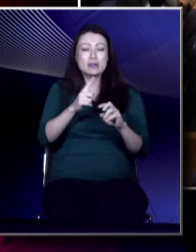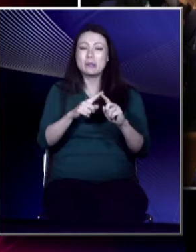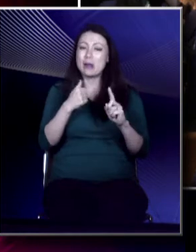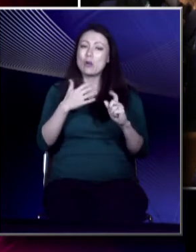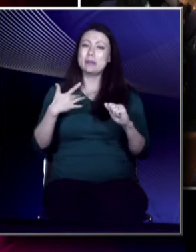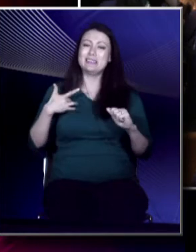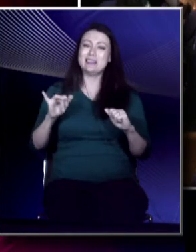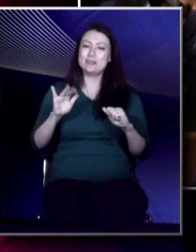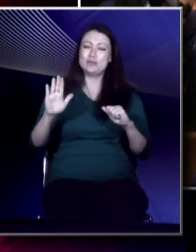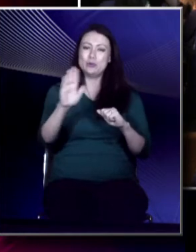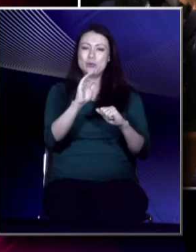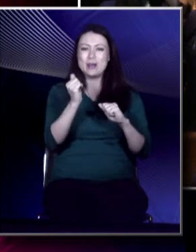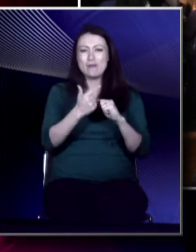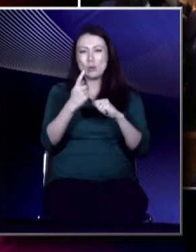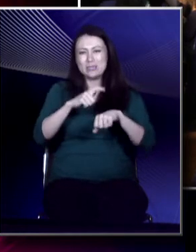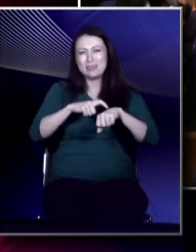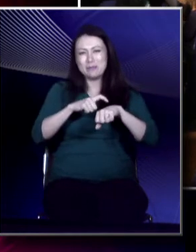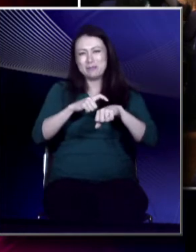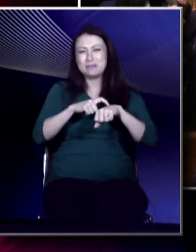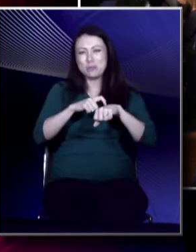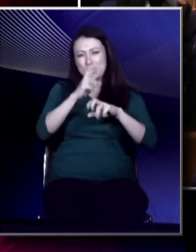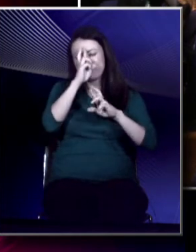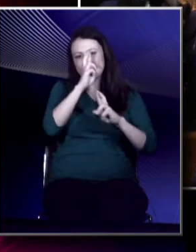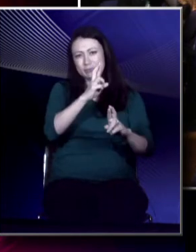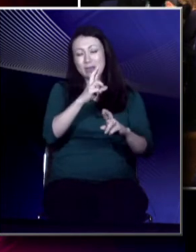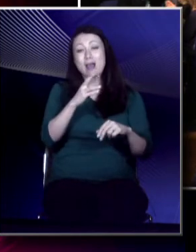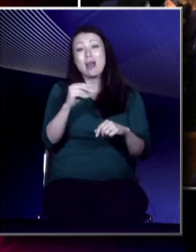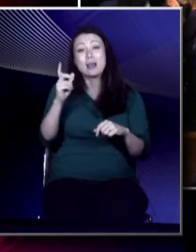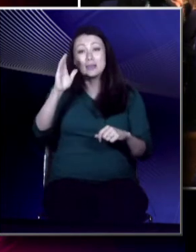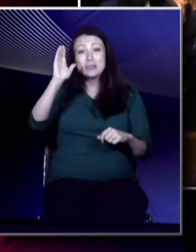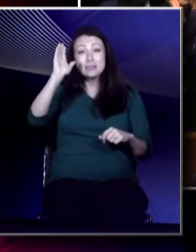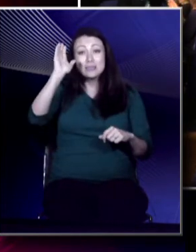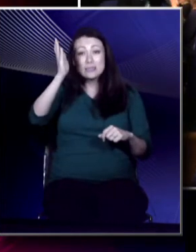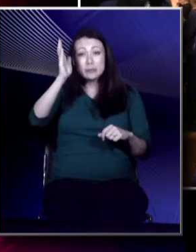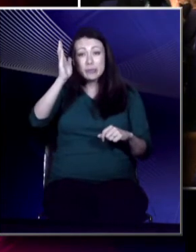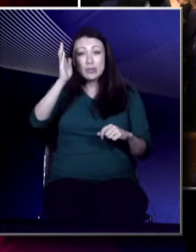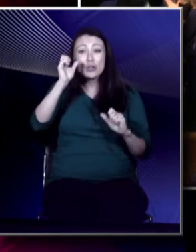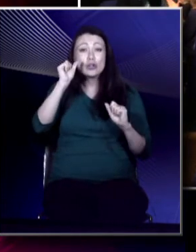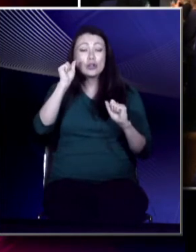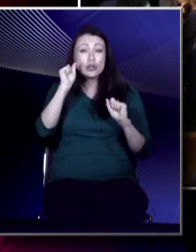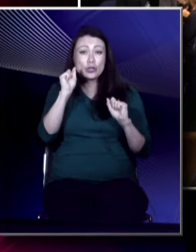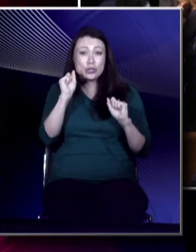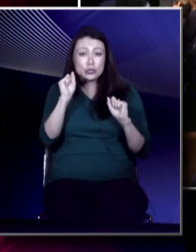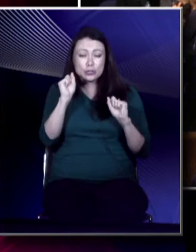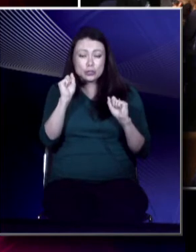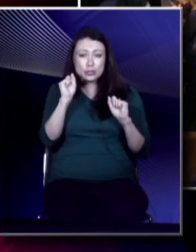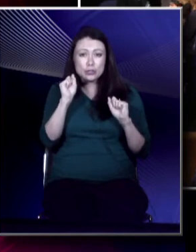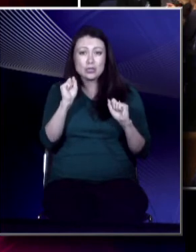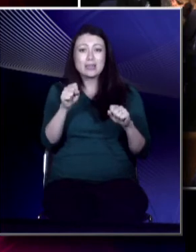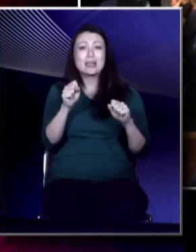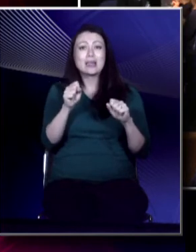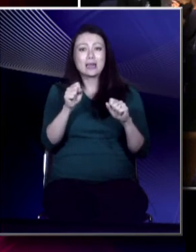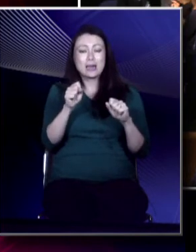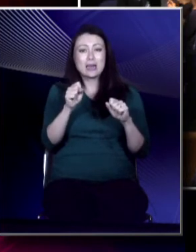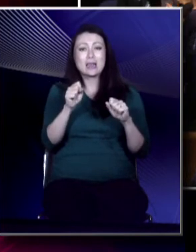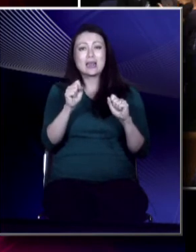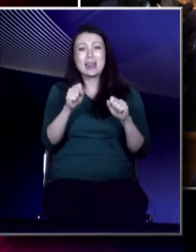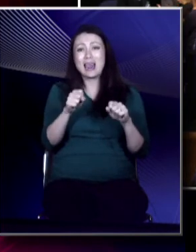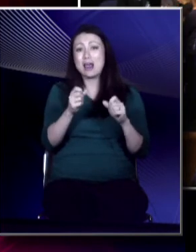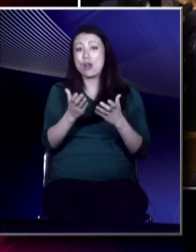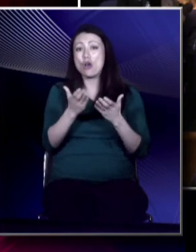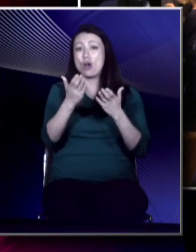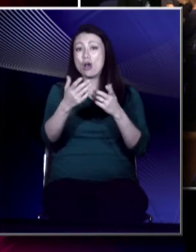last of all, on the speakers may offer objective criticism of ASDB operations and